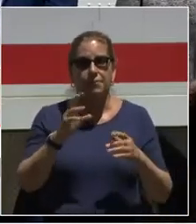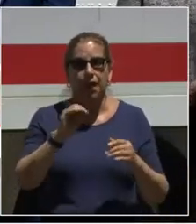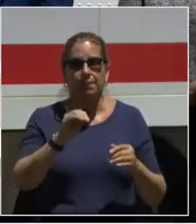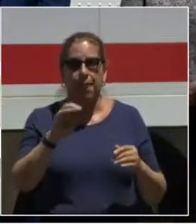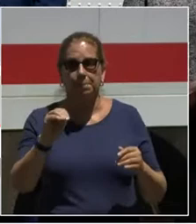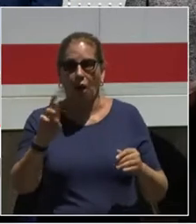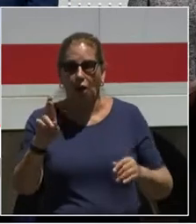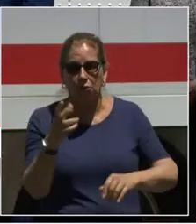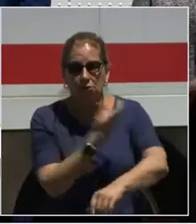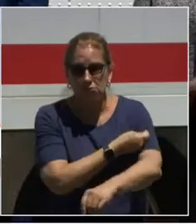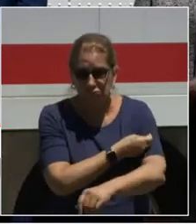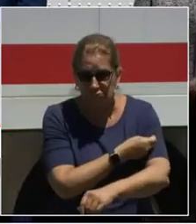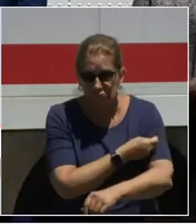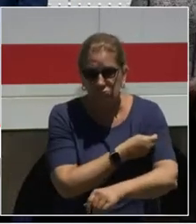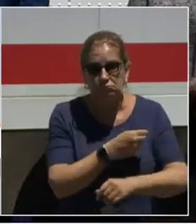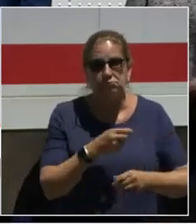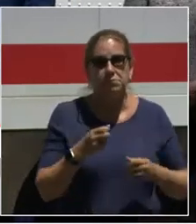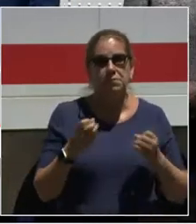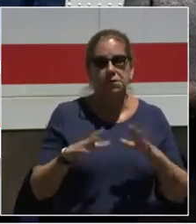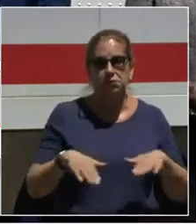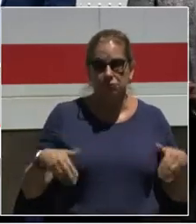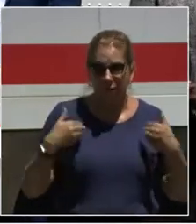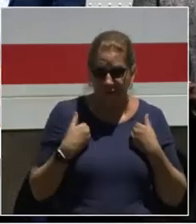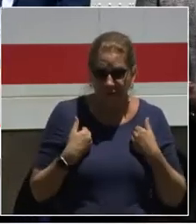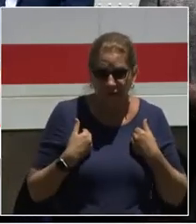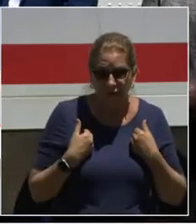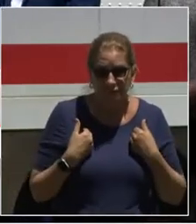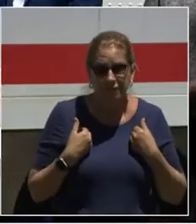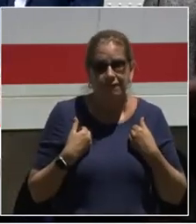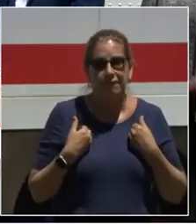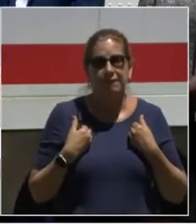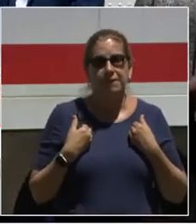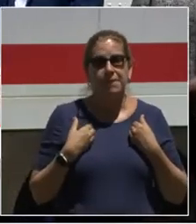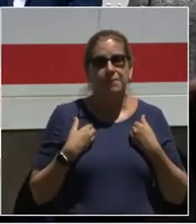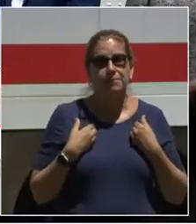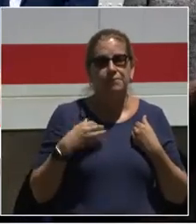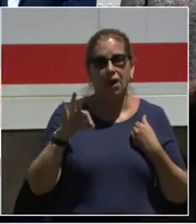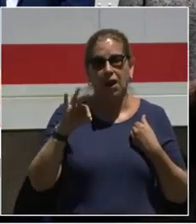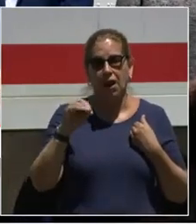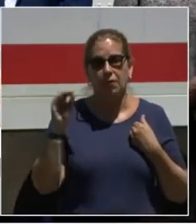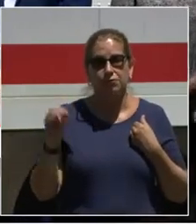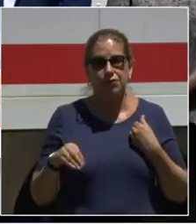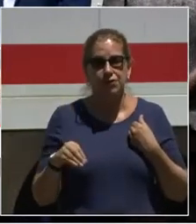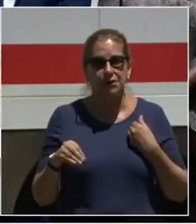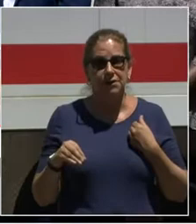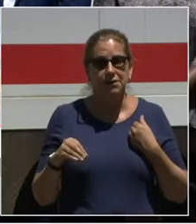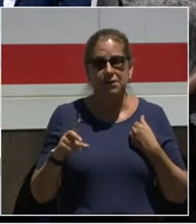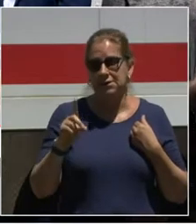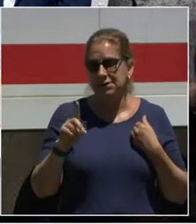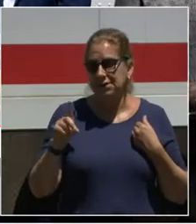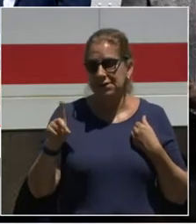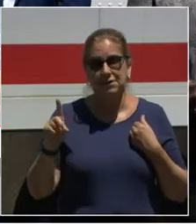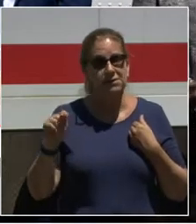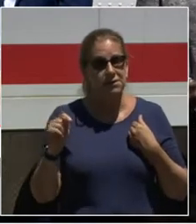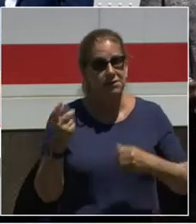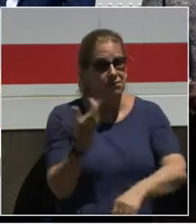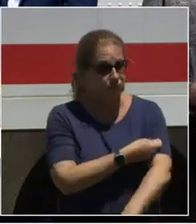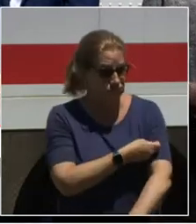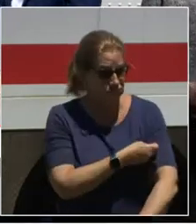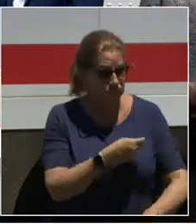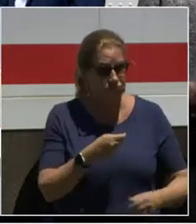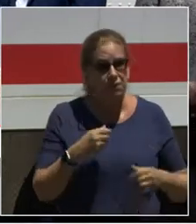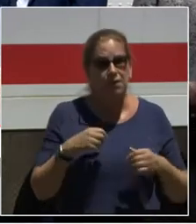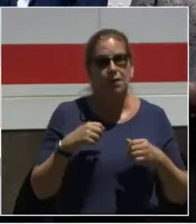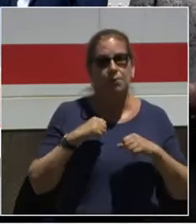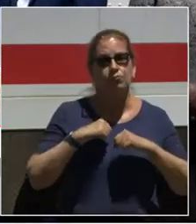only 79% of children in kindergarten have had 5 doses of the DTP vaccine. That's the vaccine that protects against pertussis or